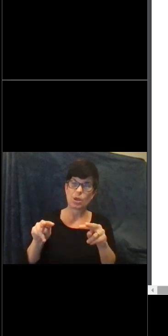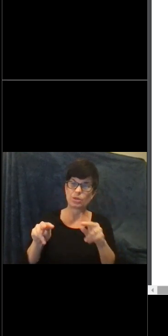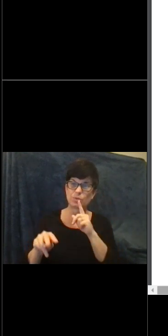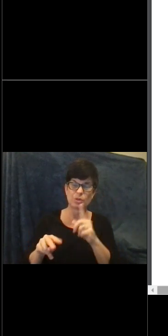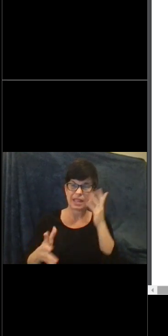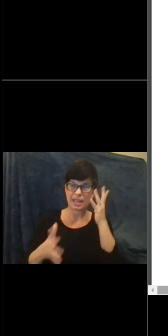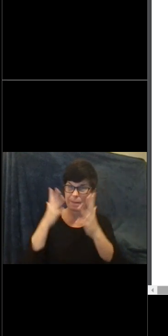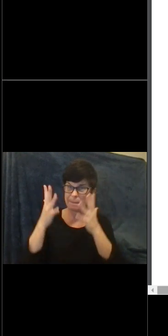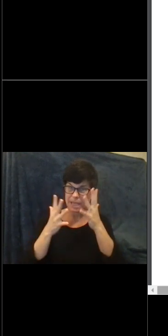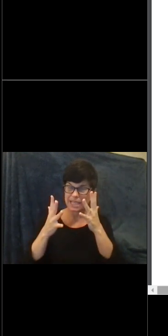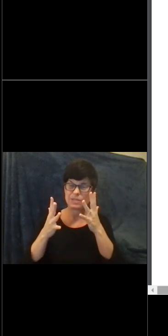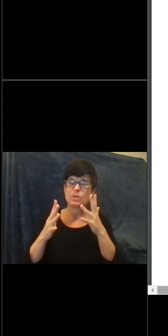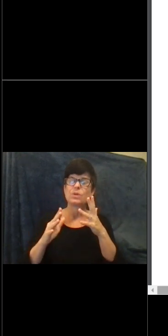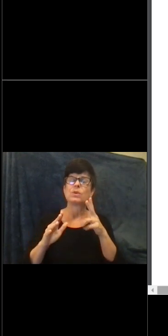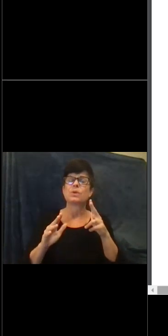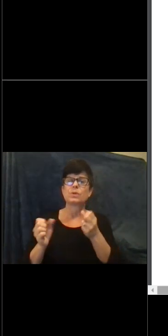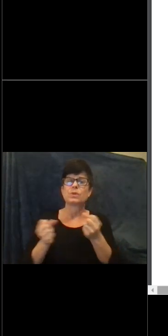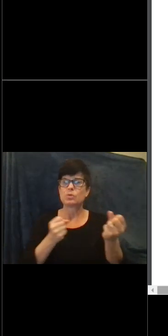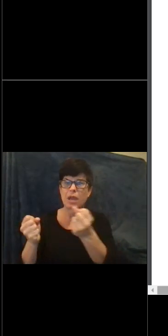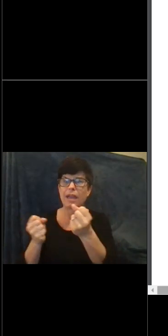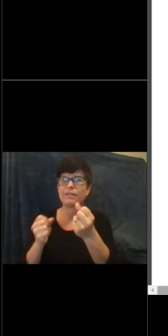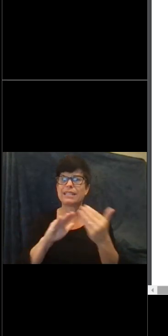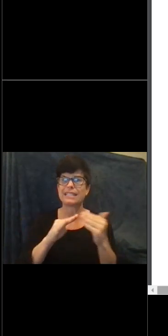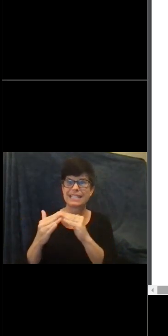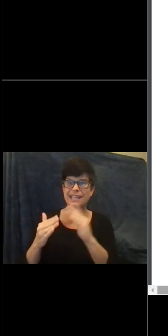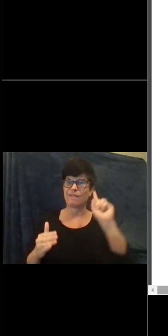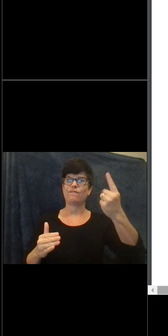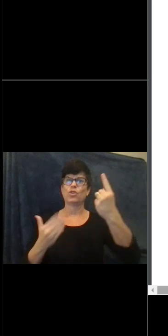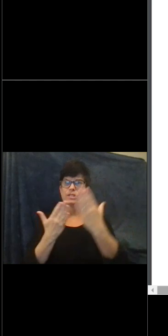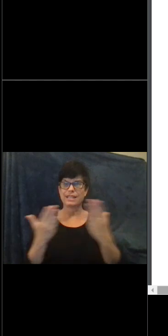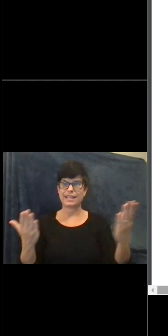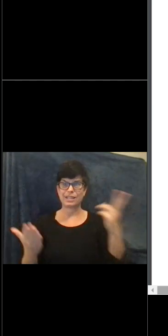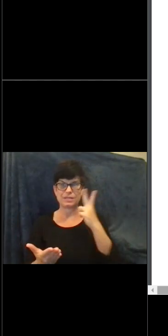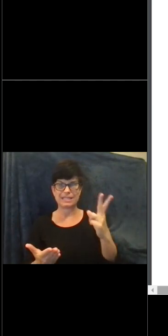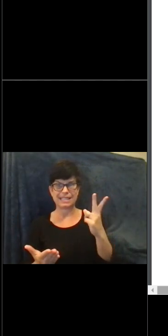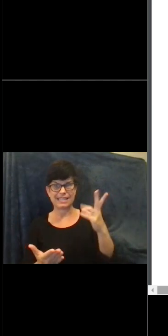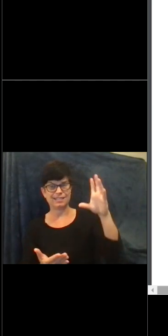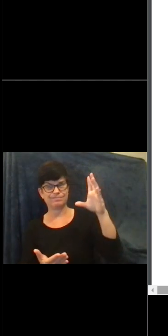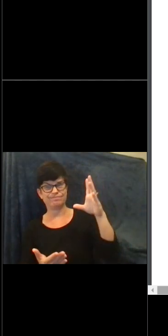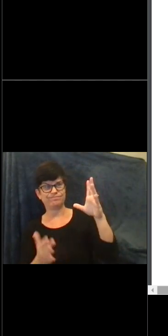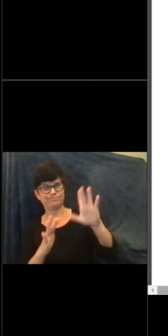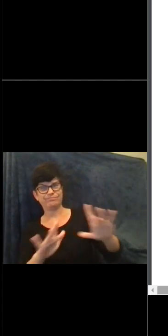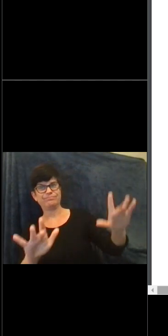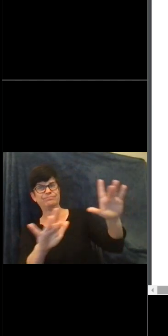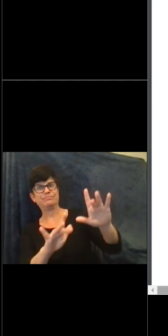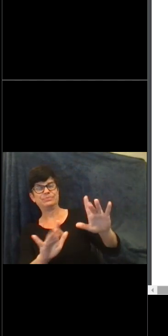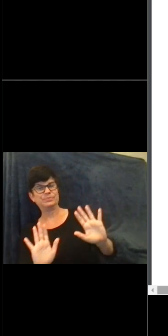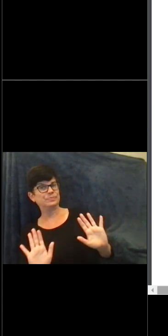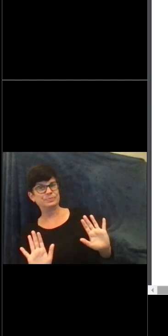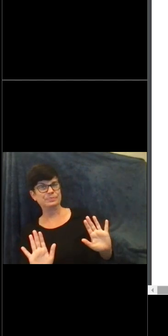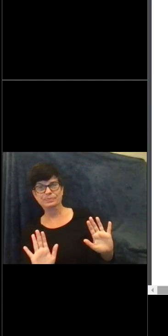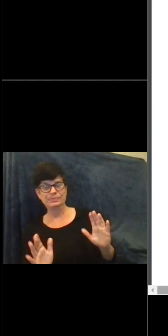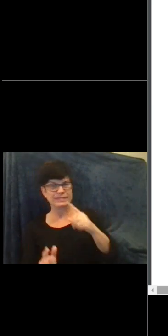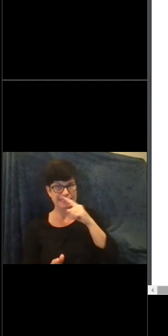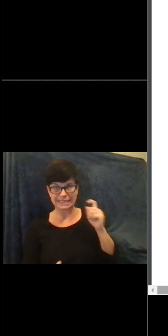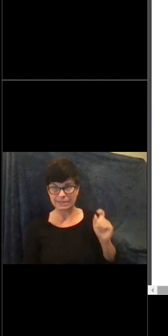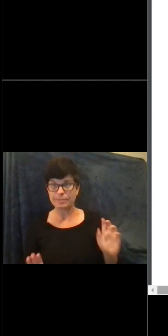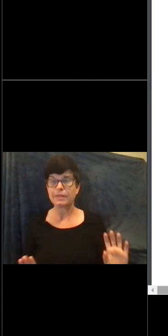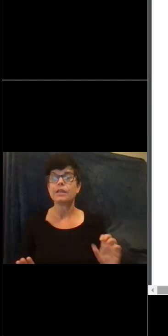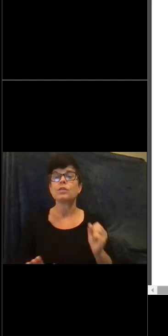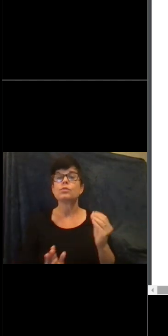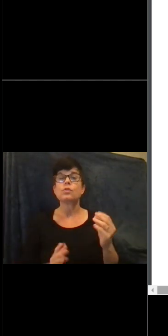when you drive into the city and this is one of the first things you see. So I will be supporting moving forward. But let's turn to my colleagues. Let's